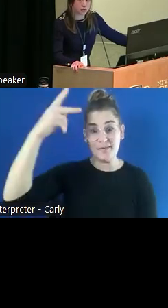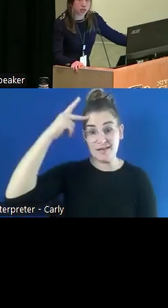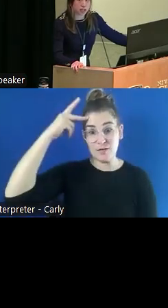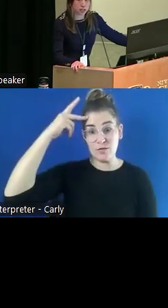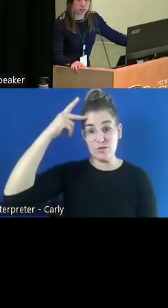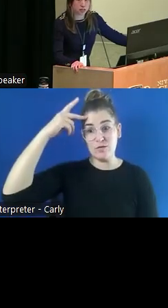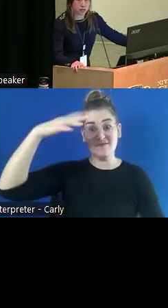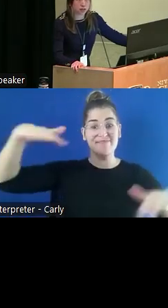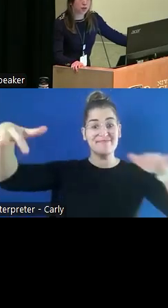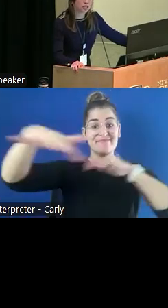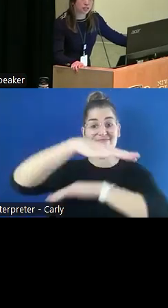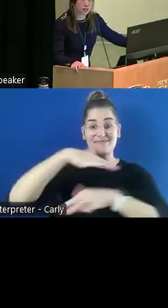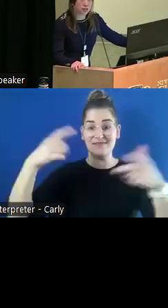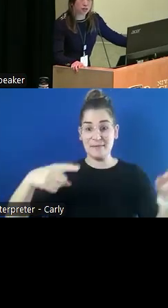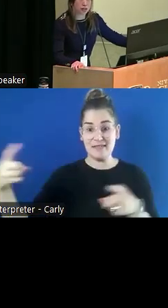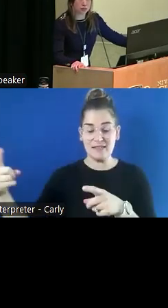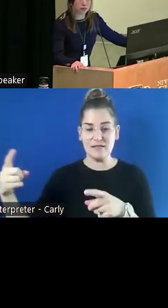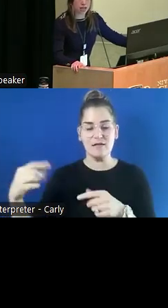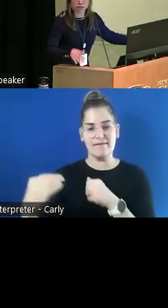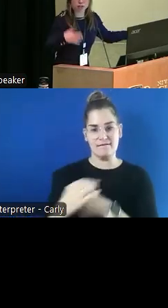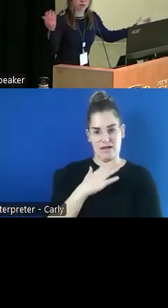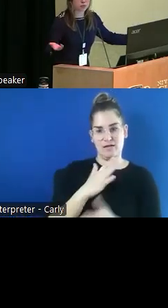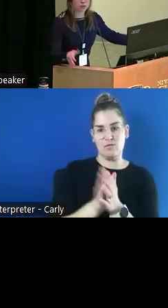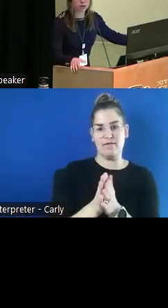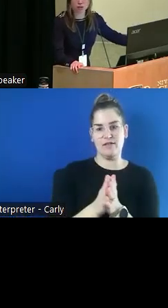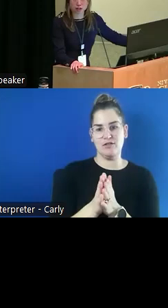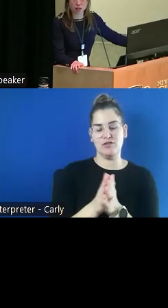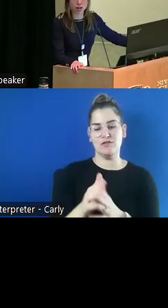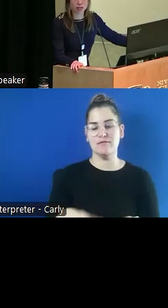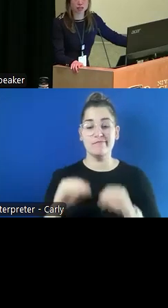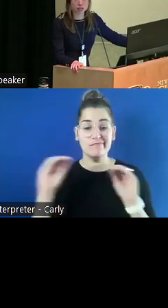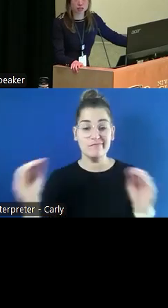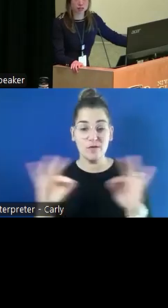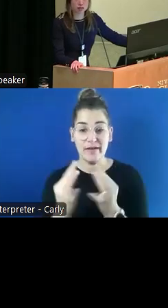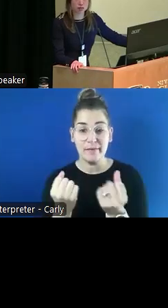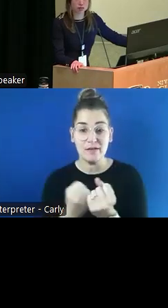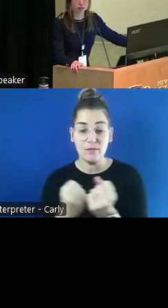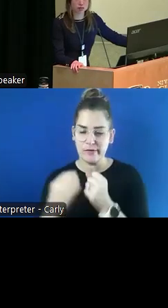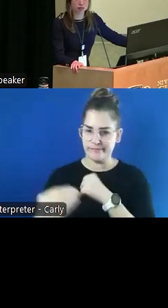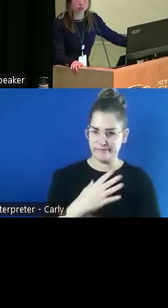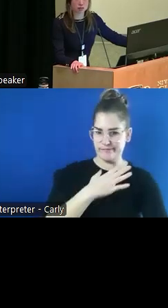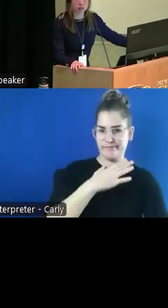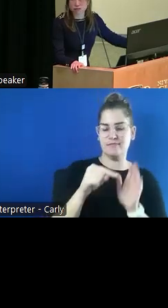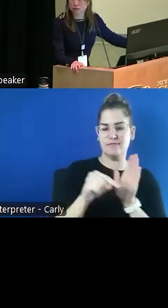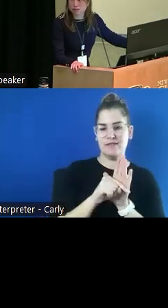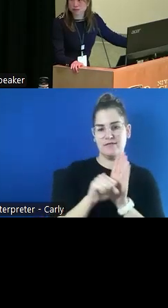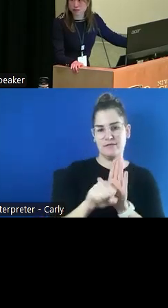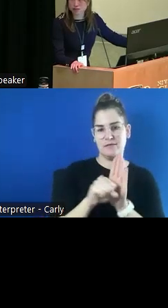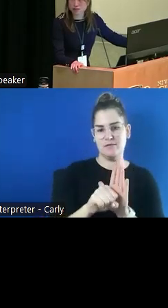someone's motivation. Loneliness, lack of family support can affect negative symptoms.